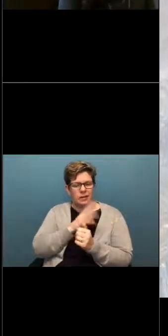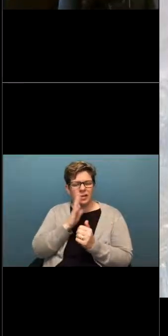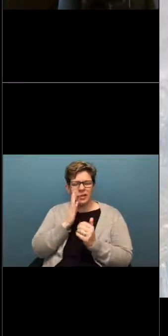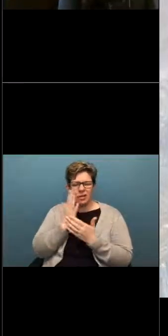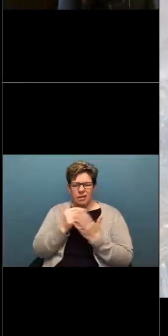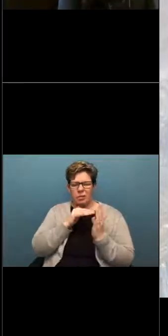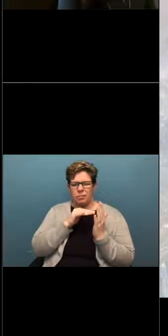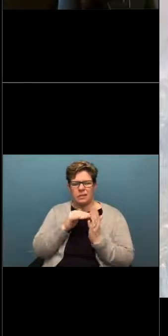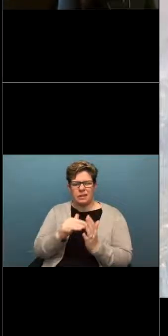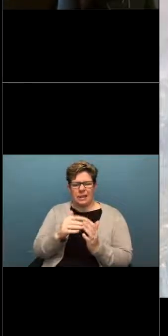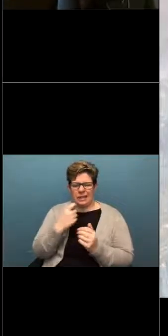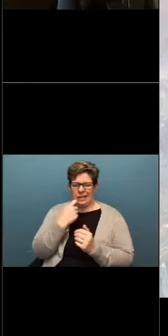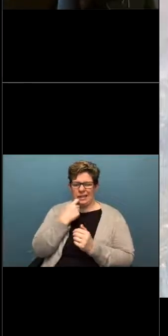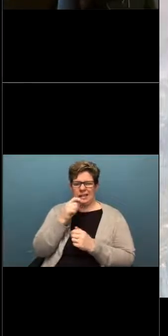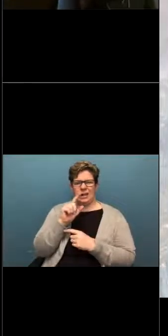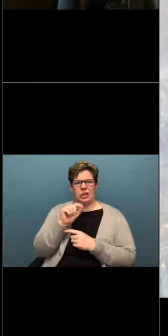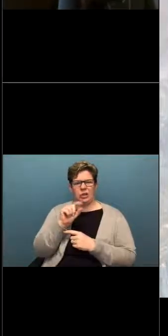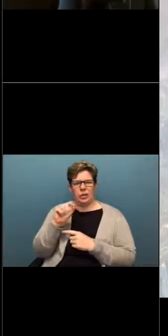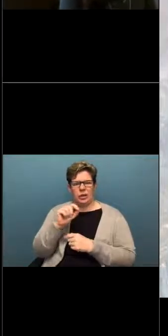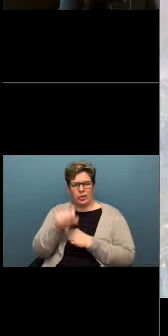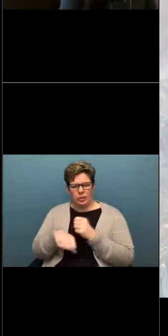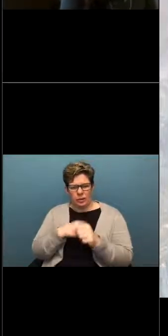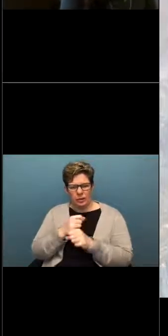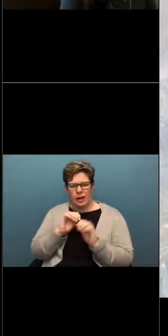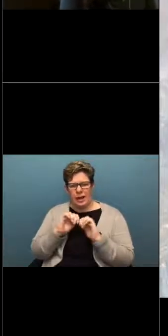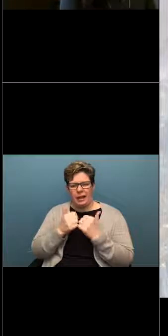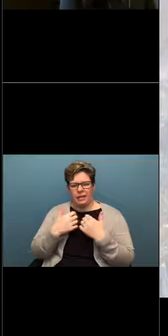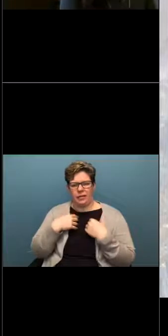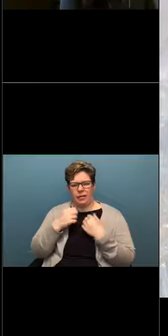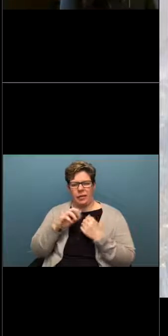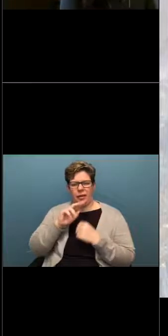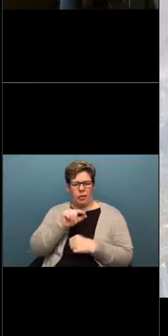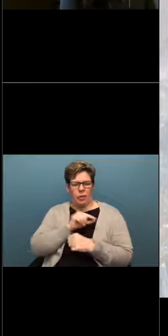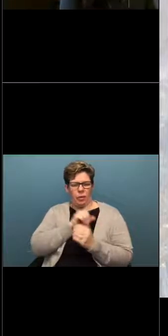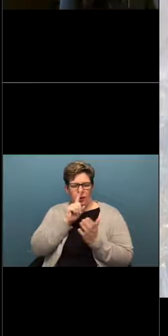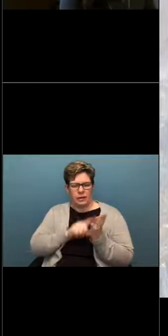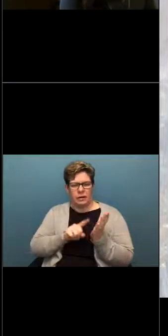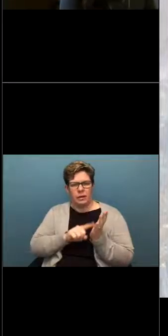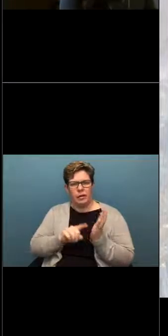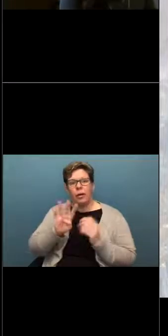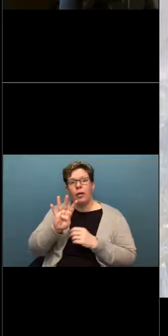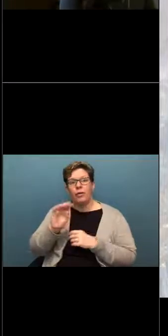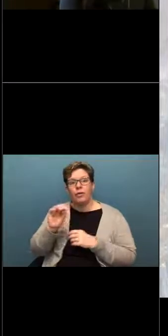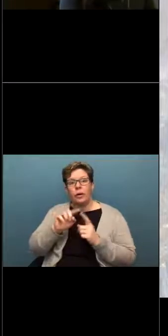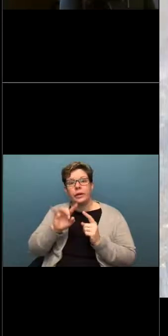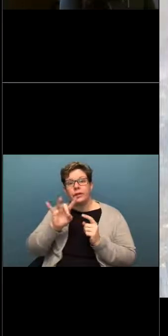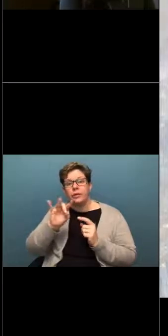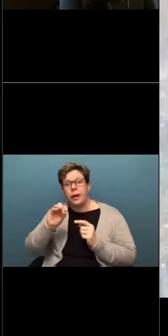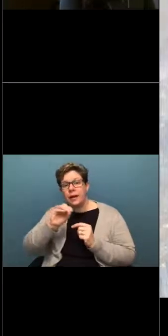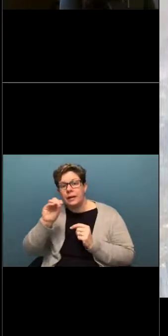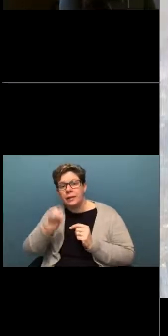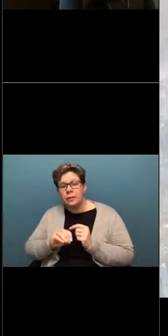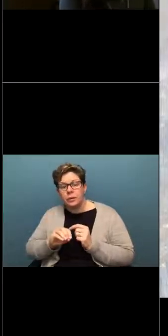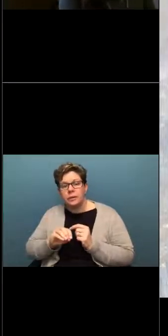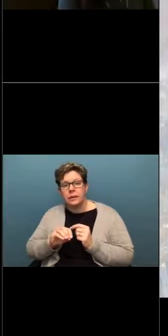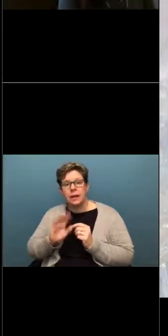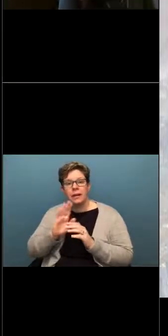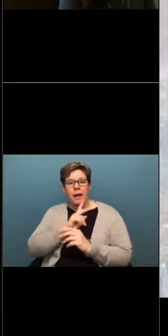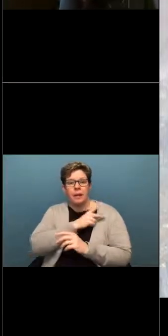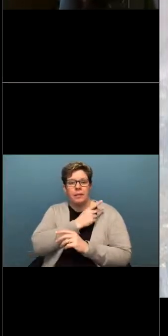Research showed that 40 to 80% of medical information that patients are told during an office visit